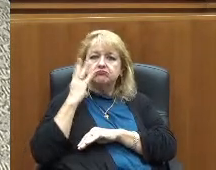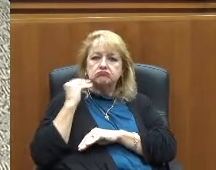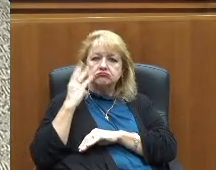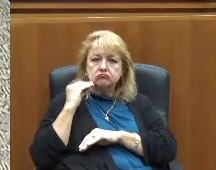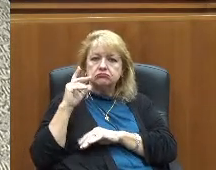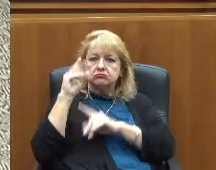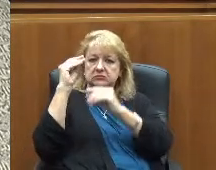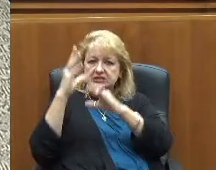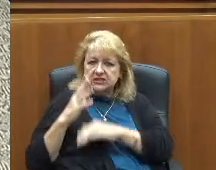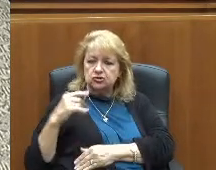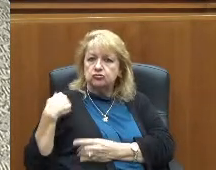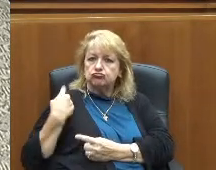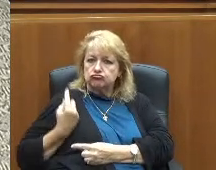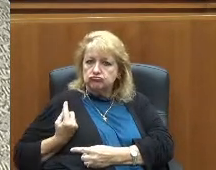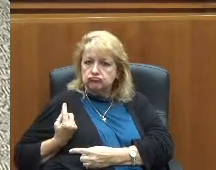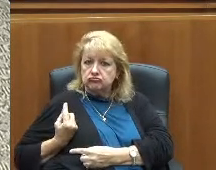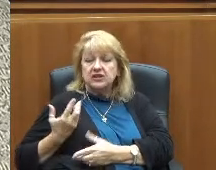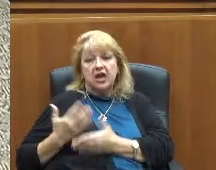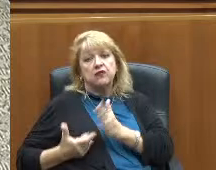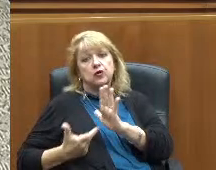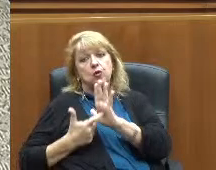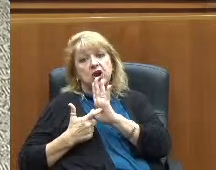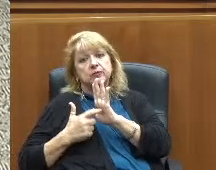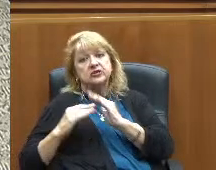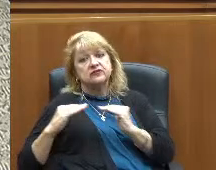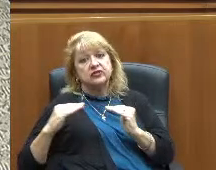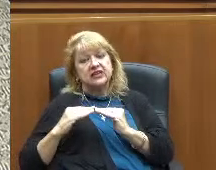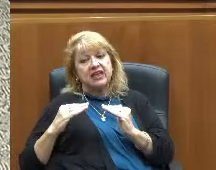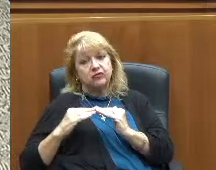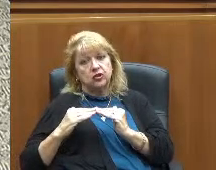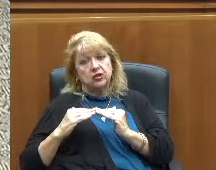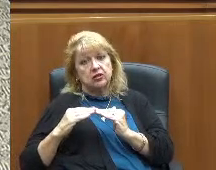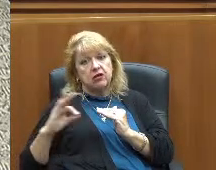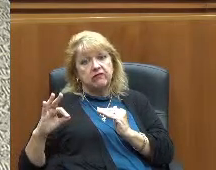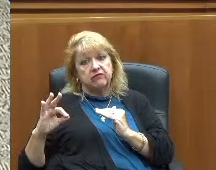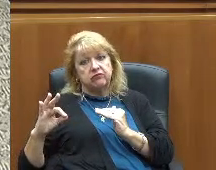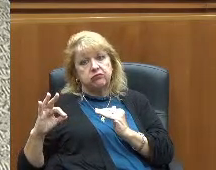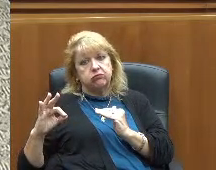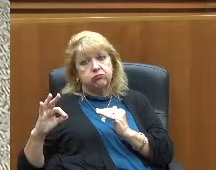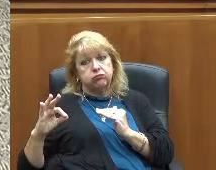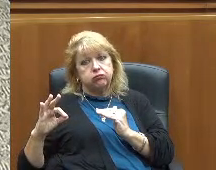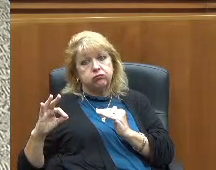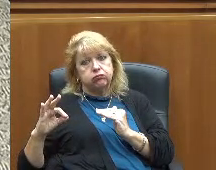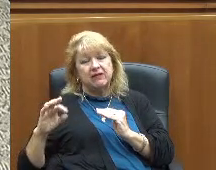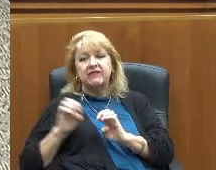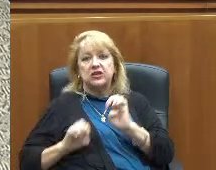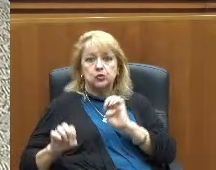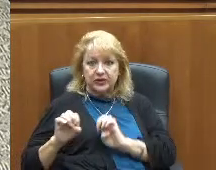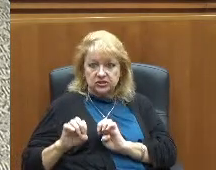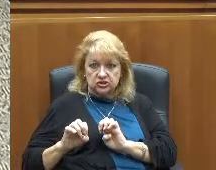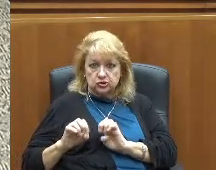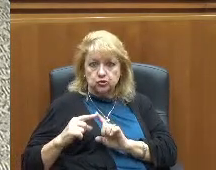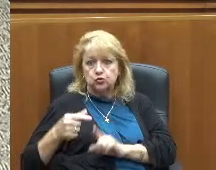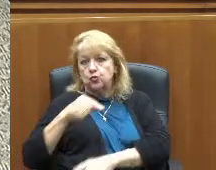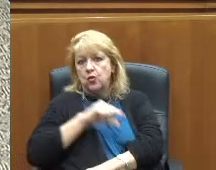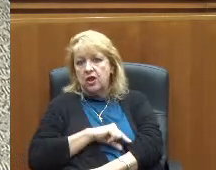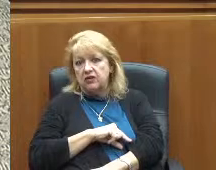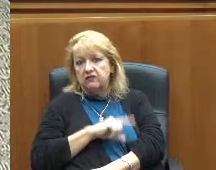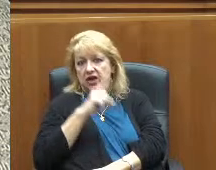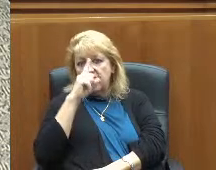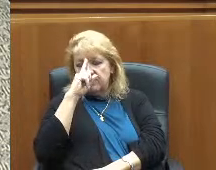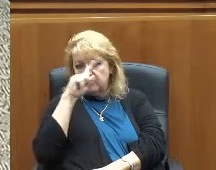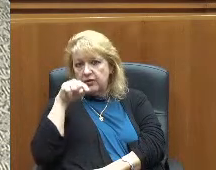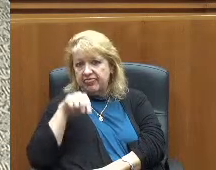teacher, there are requirements for the level of their evaluation in order to qualify for